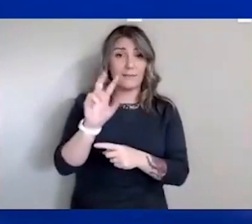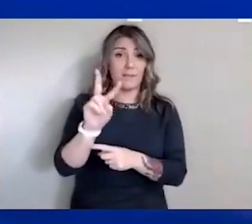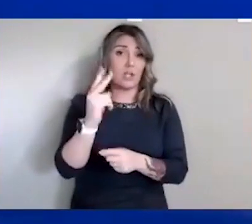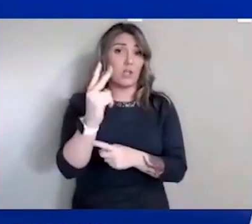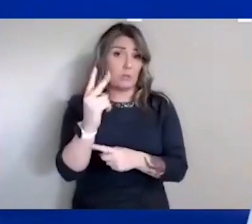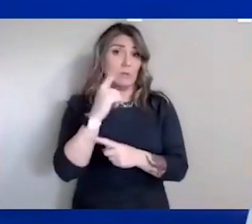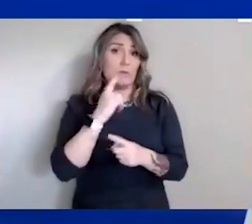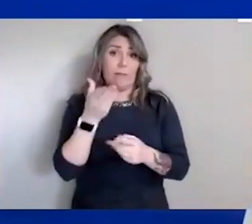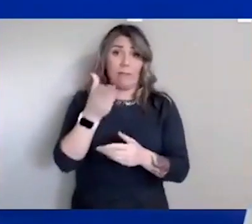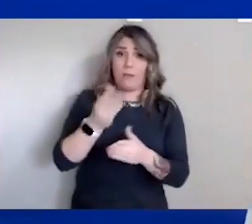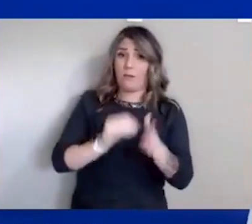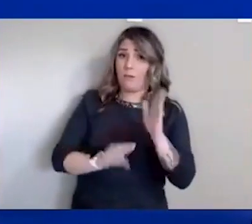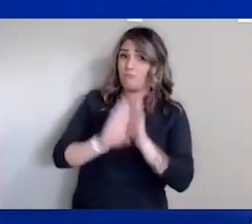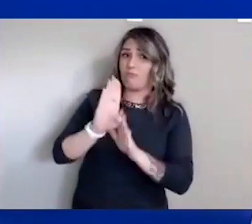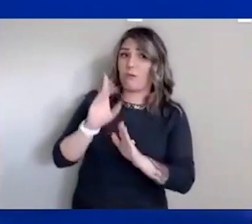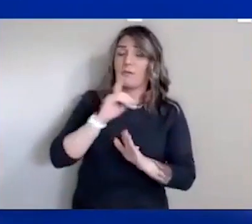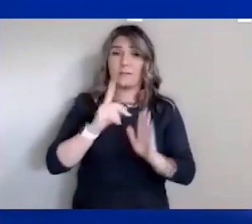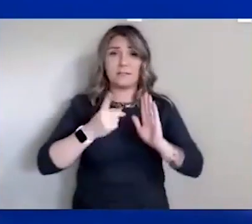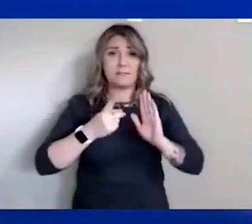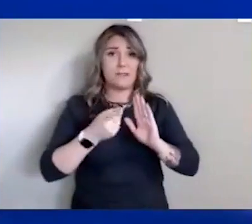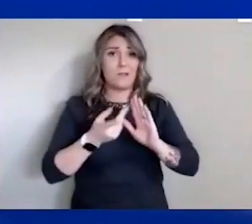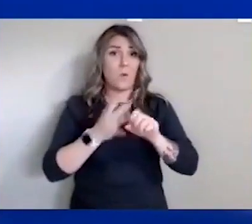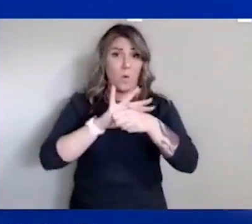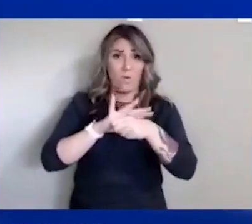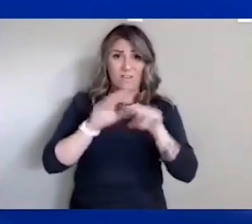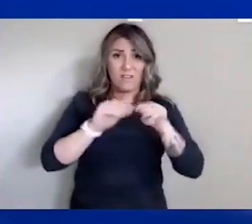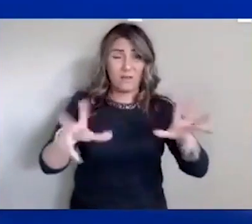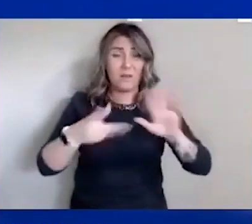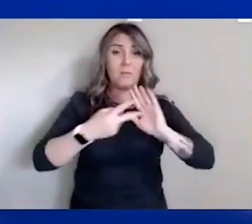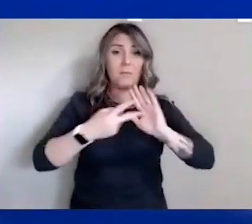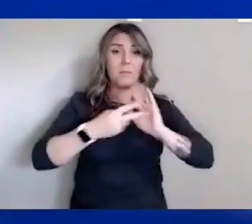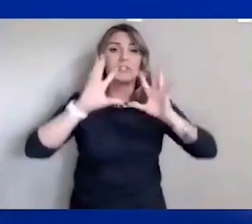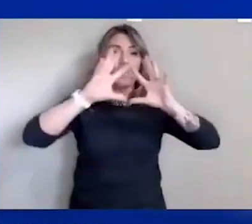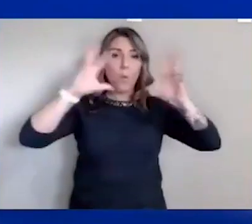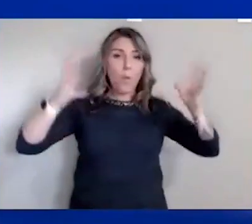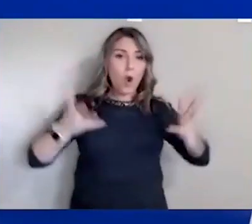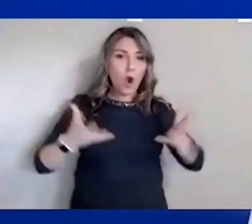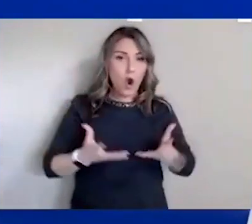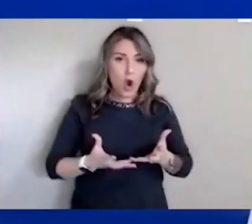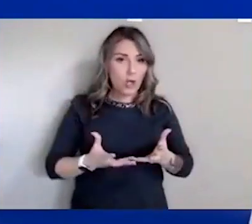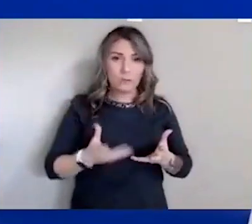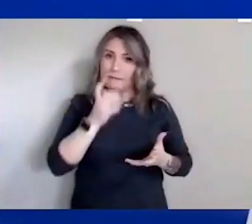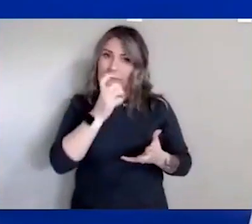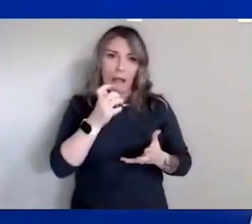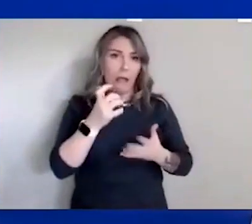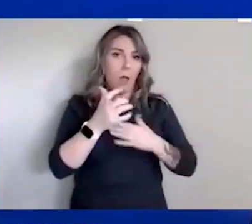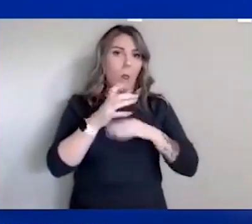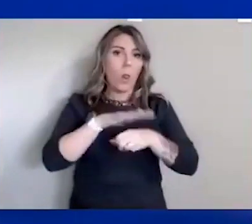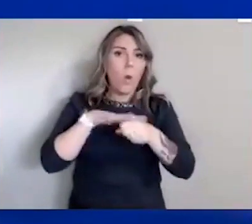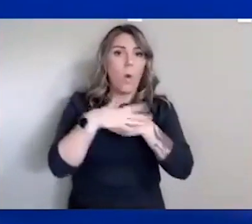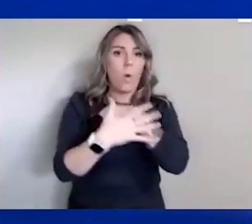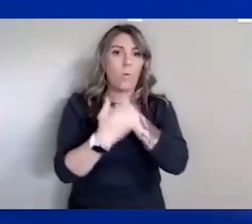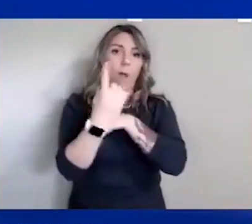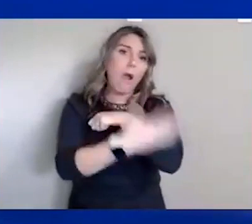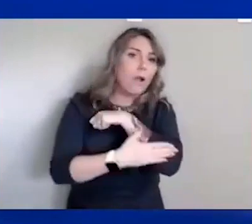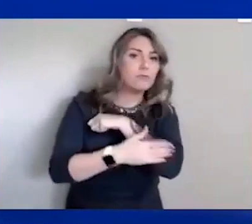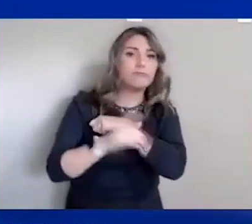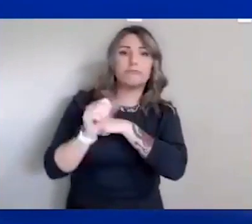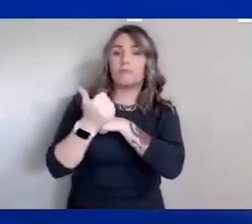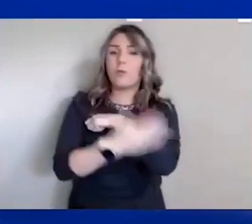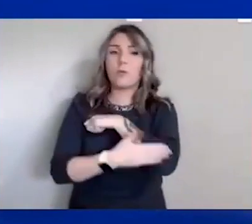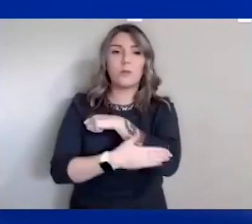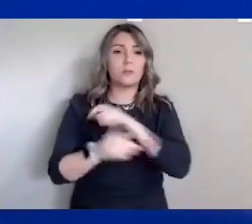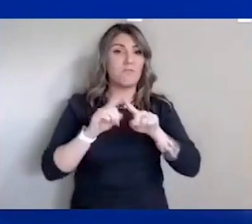remember a pandemic means it's across the entire world, not localized to one country or two countries, but but throughout the entire world, and there are countries that are still